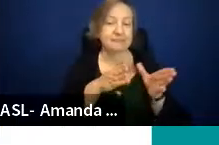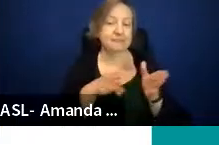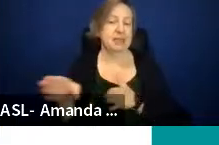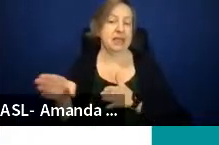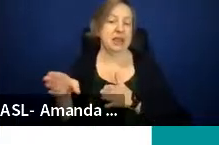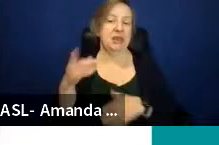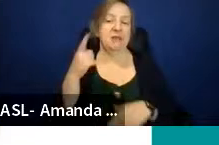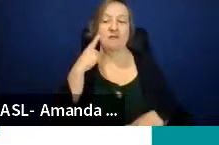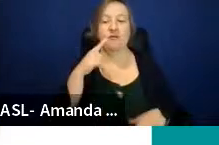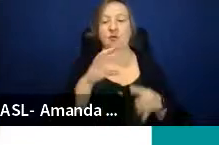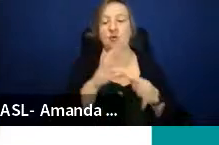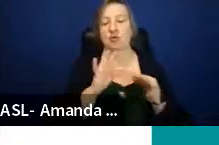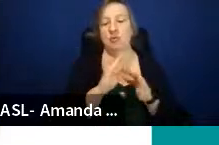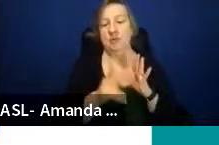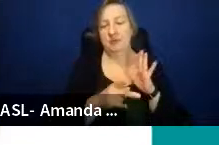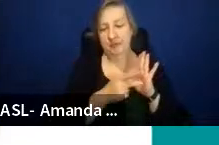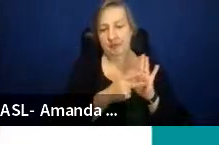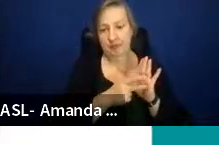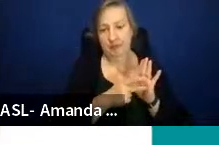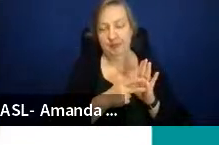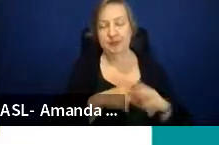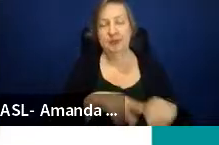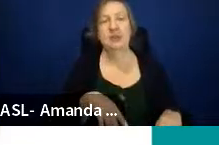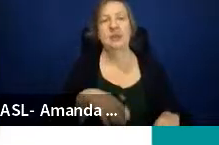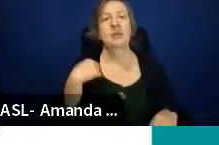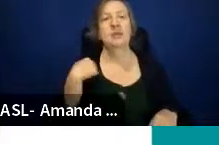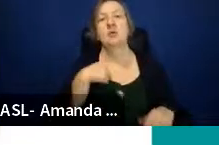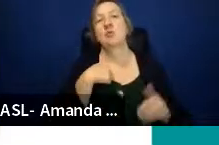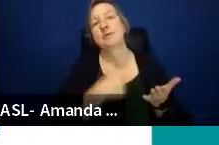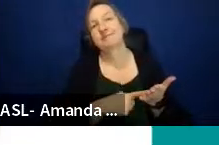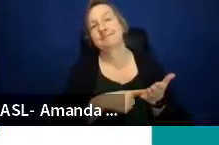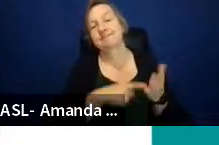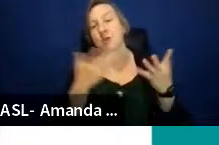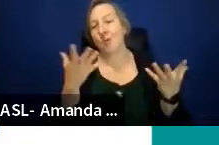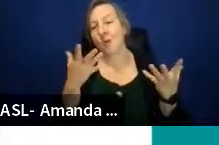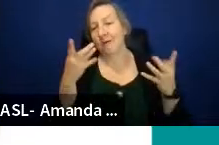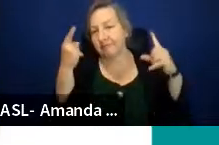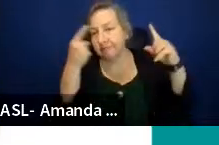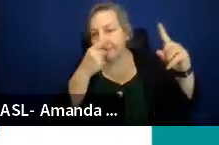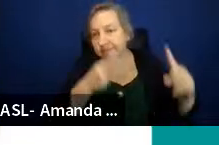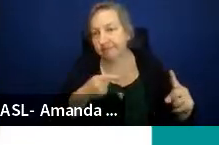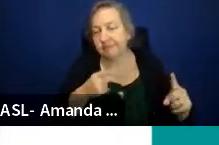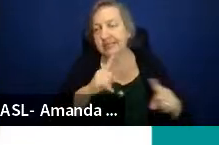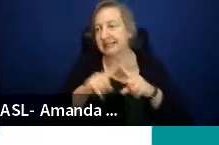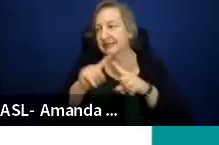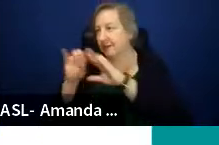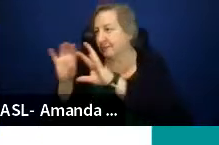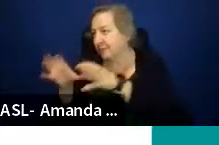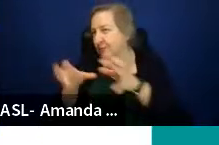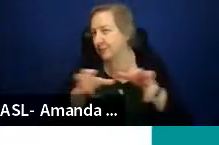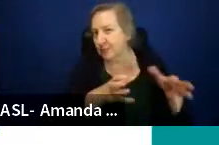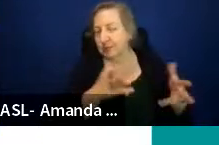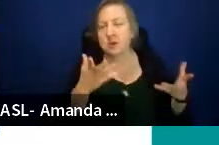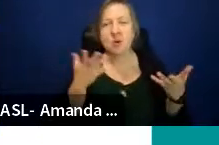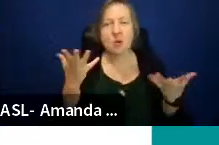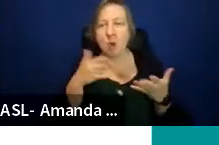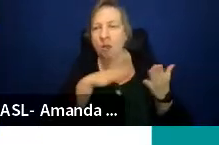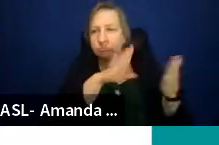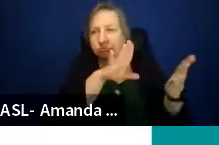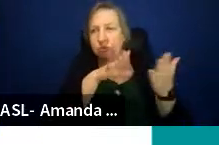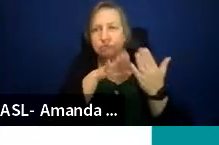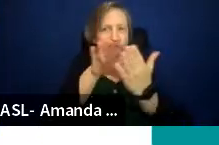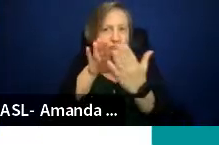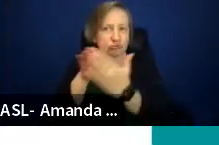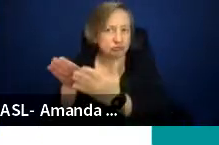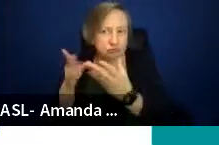the comment period, and we went over our goals, different audiences, and then tactics that we're using.